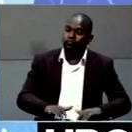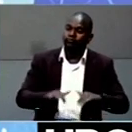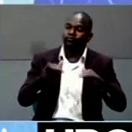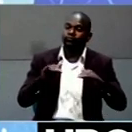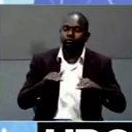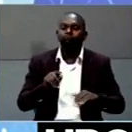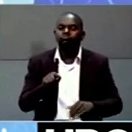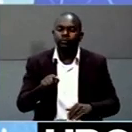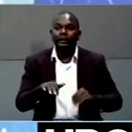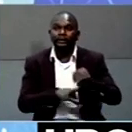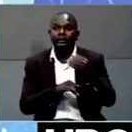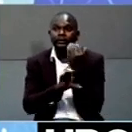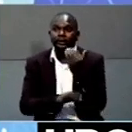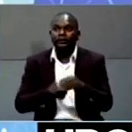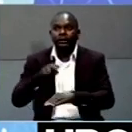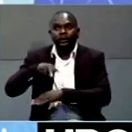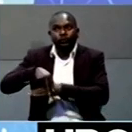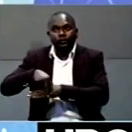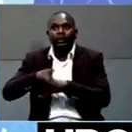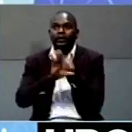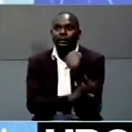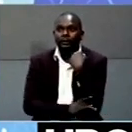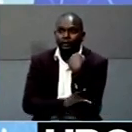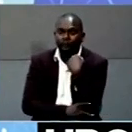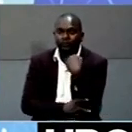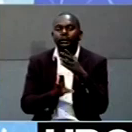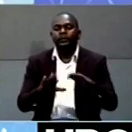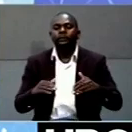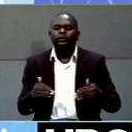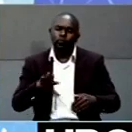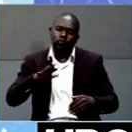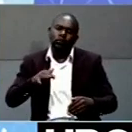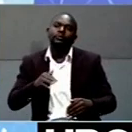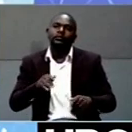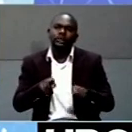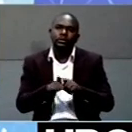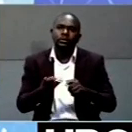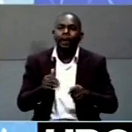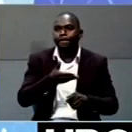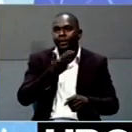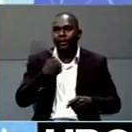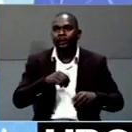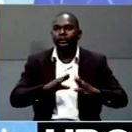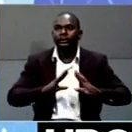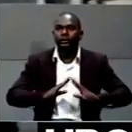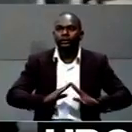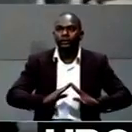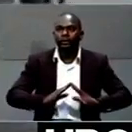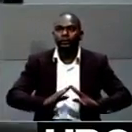Kanaala Sub County, Ntoroko District are in dire need of not only water but also better shelter. Take a look.